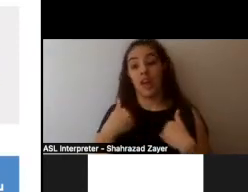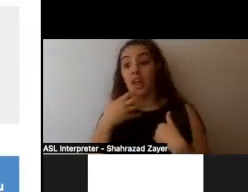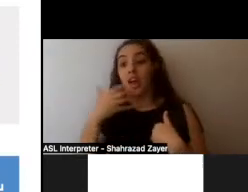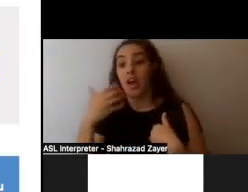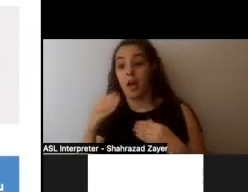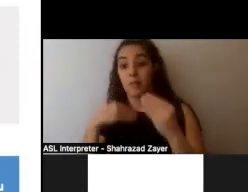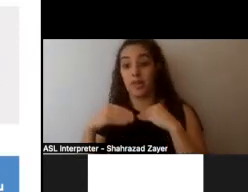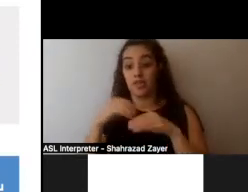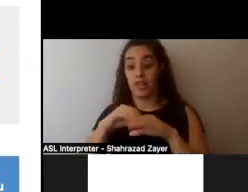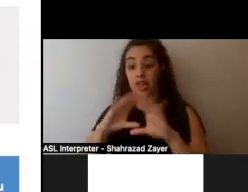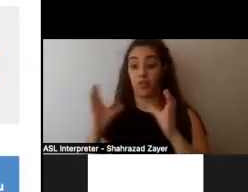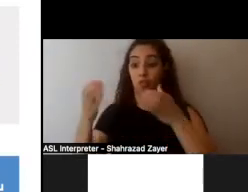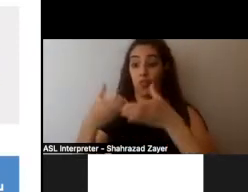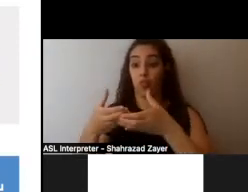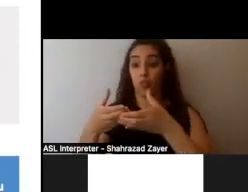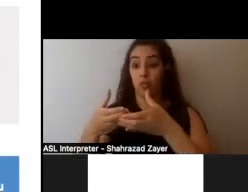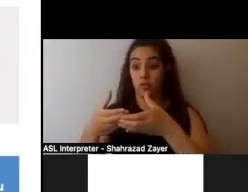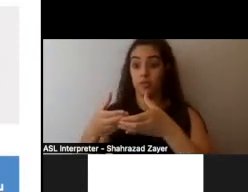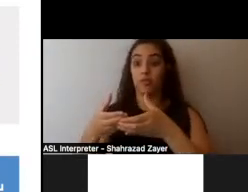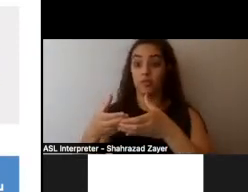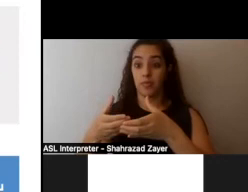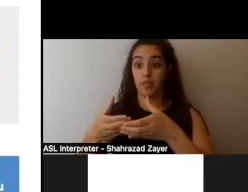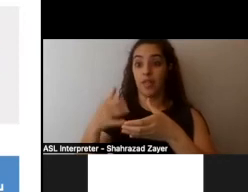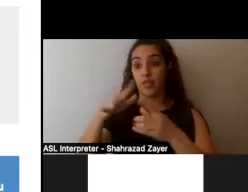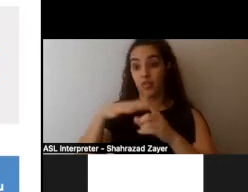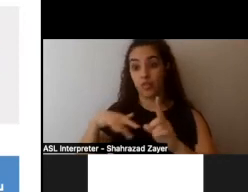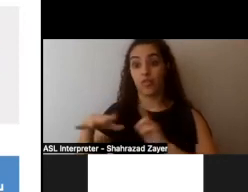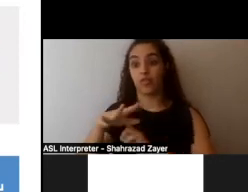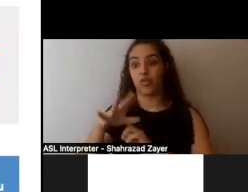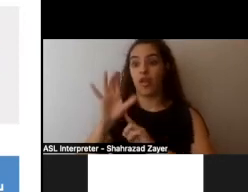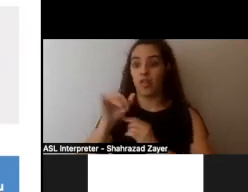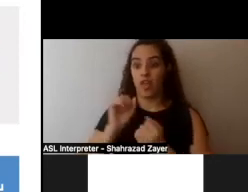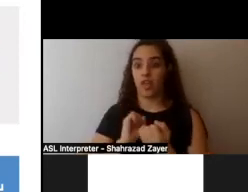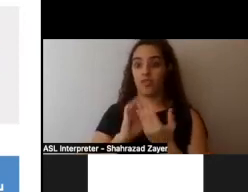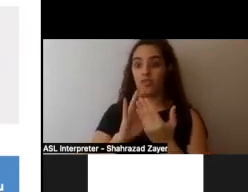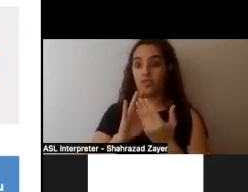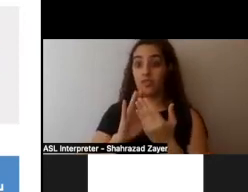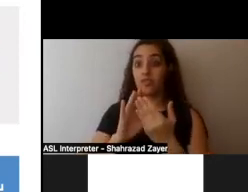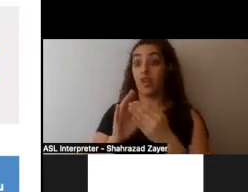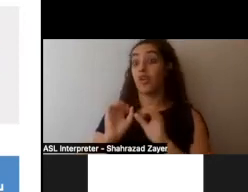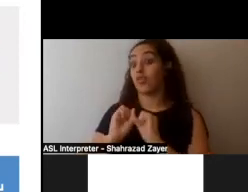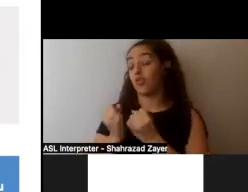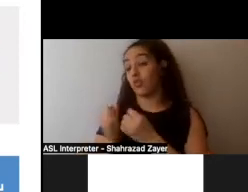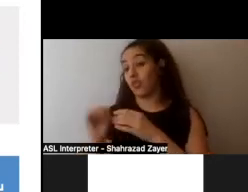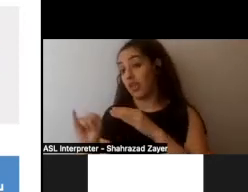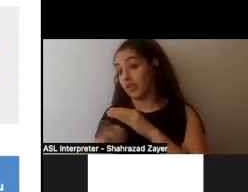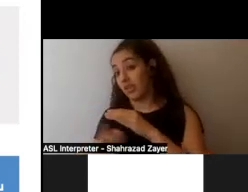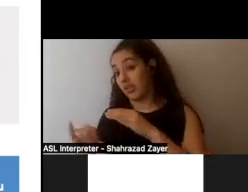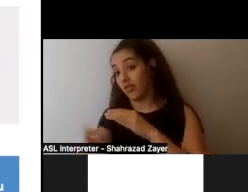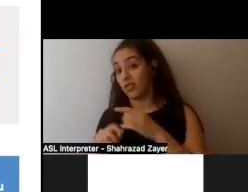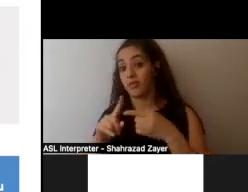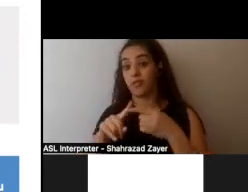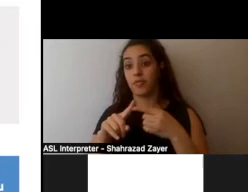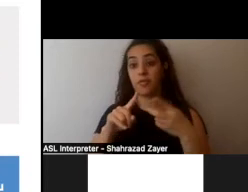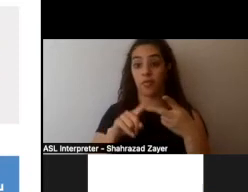congregate type setting, very social, which addresses the social isolation, as